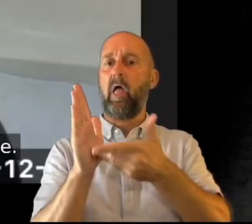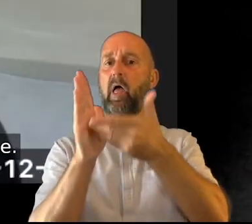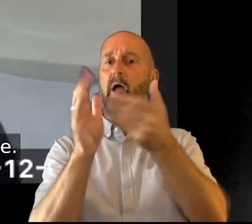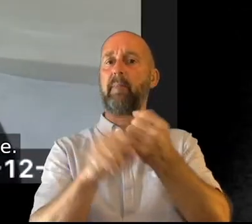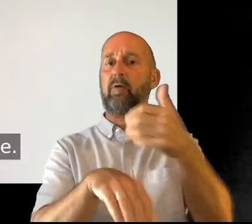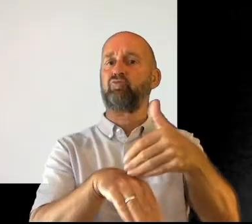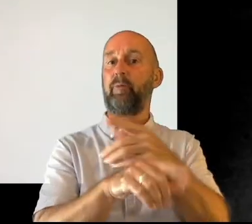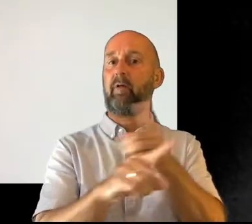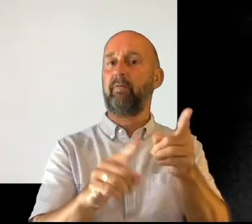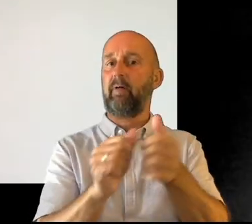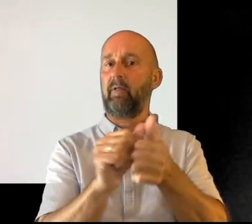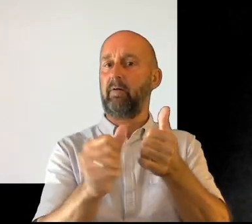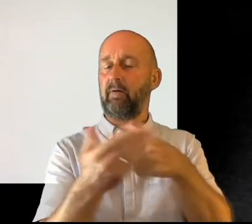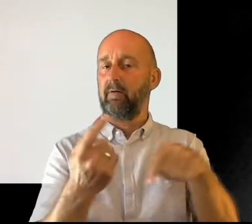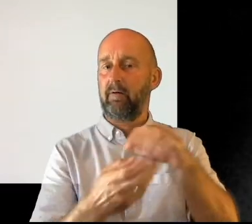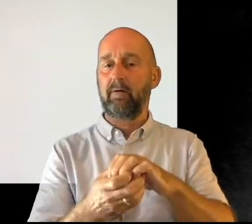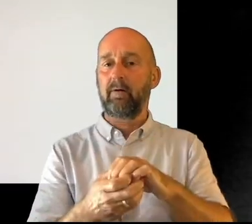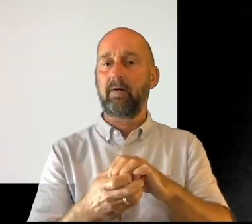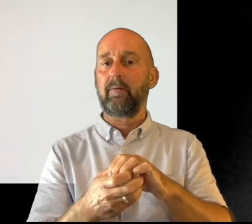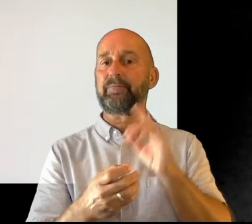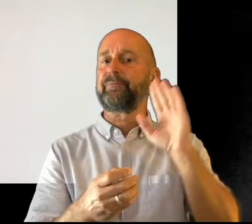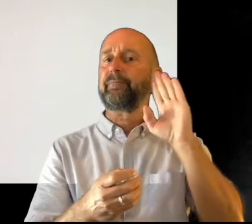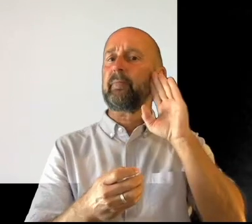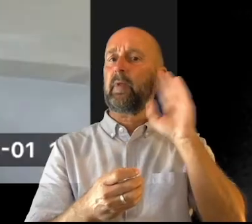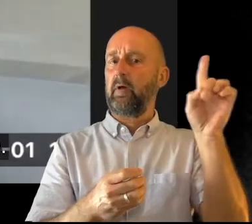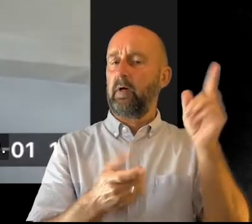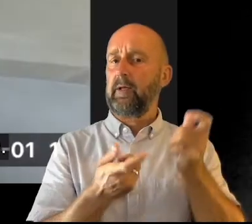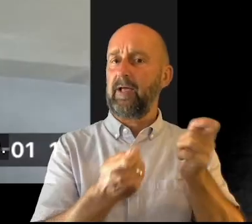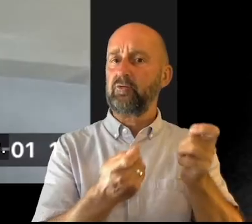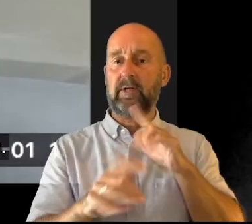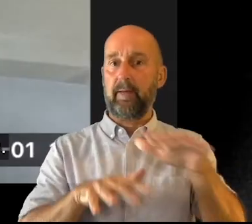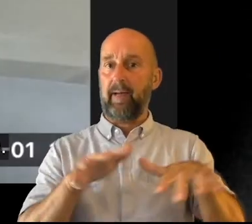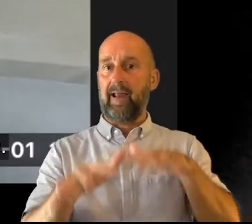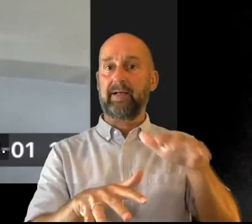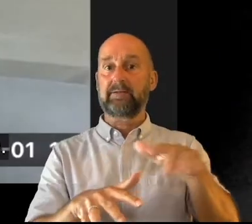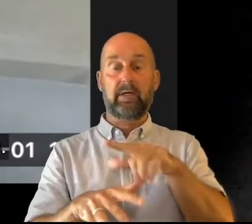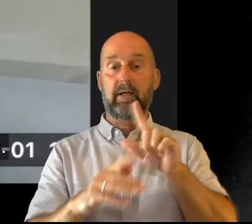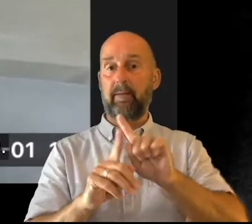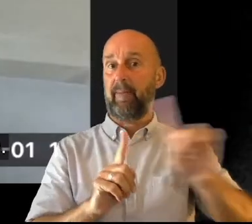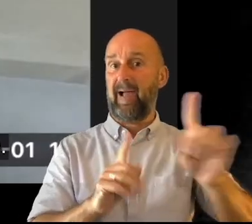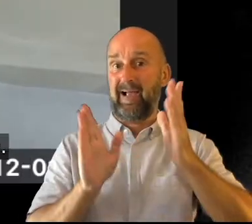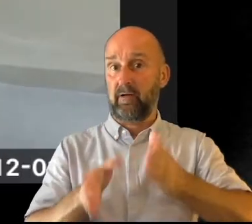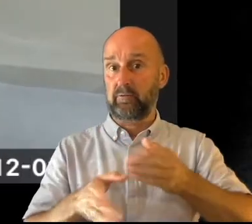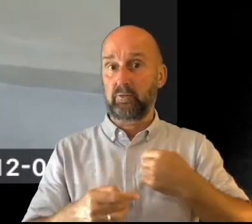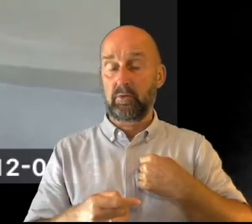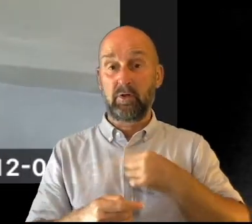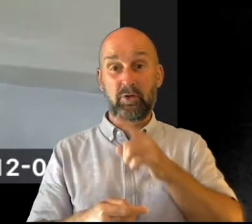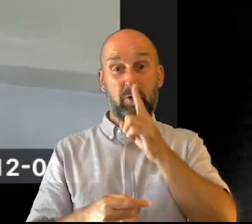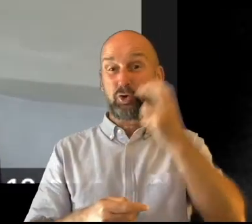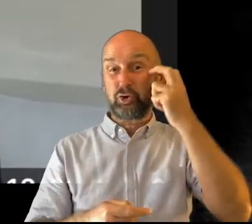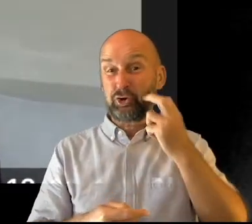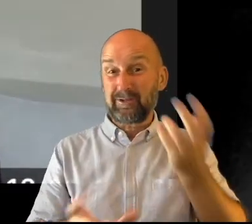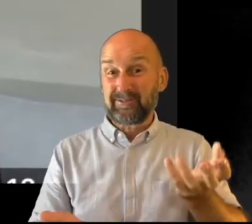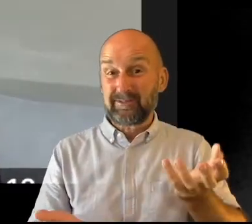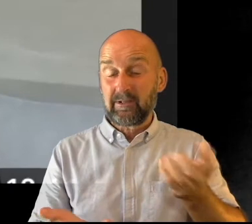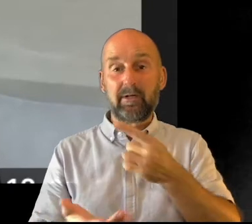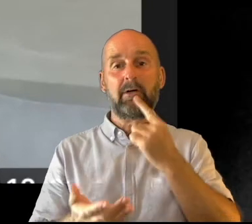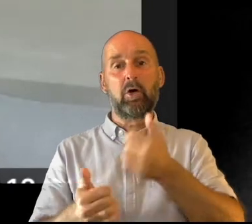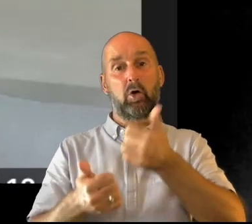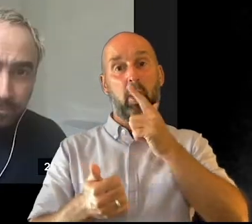ball ache. Kwame hears caterers calling from the kitchen. He panics and needs to get back now. Shit. Good luck,